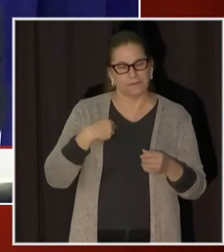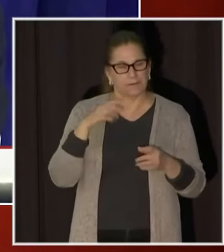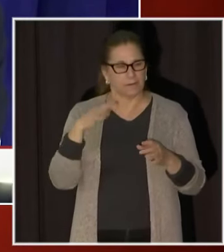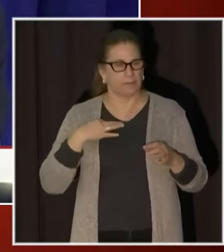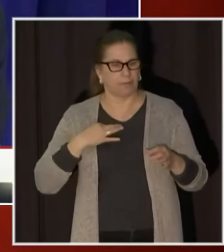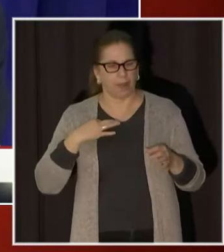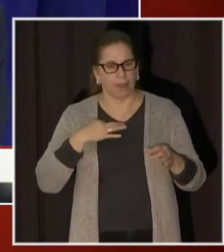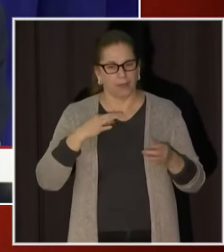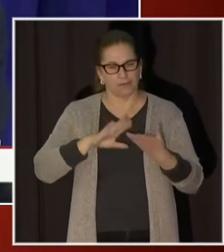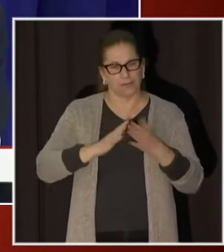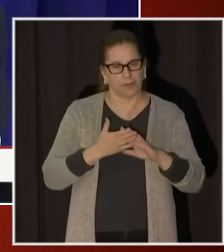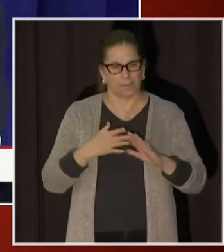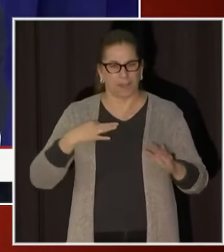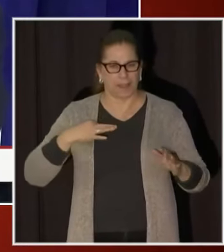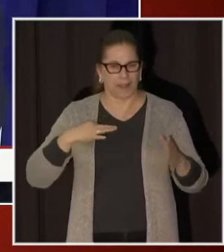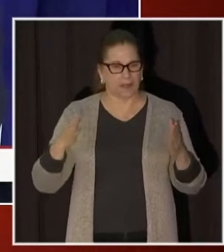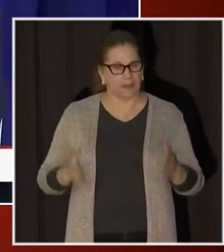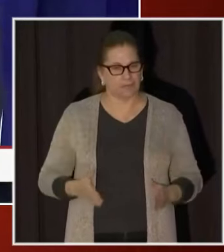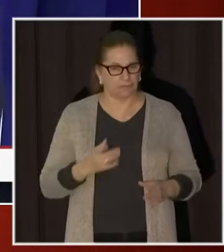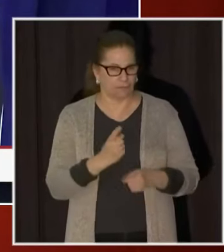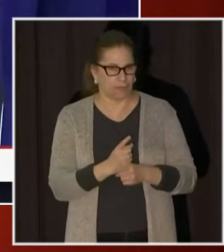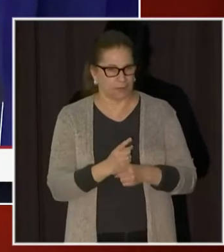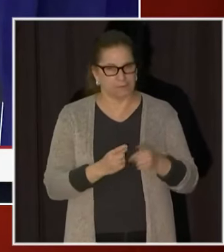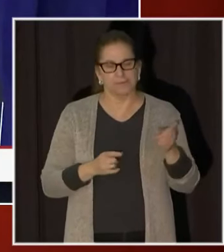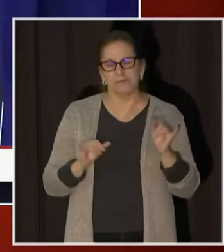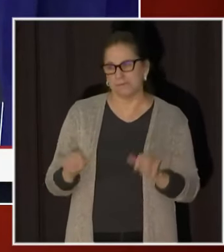That's my understanding that that's correct.